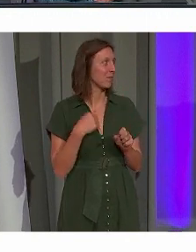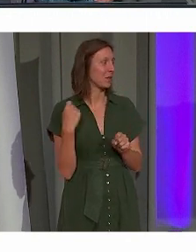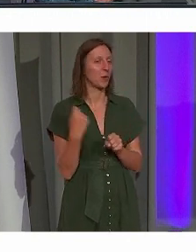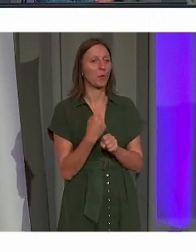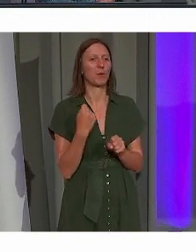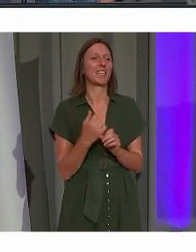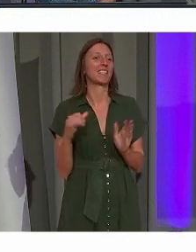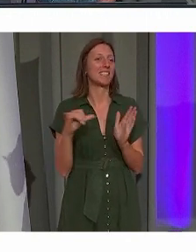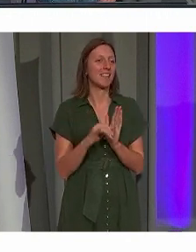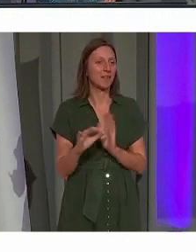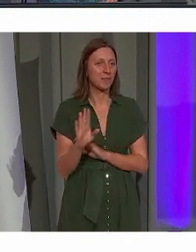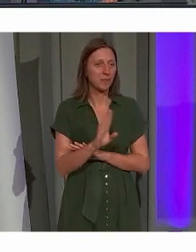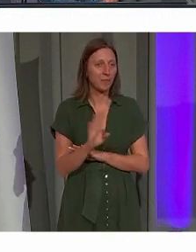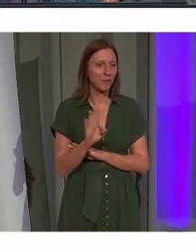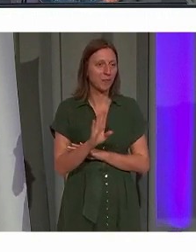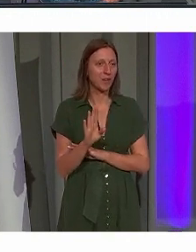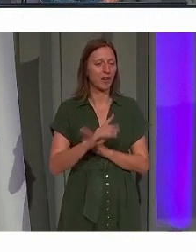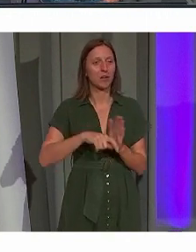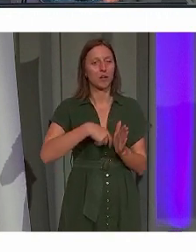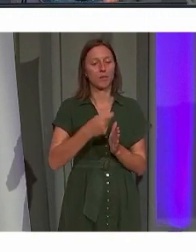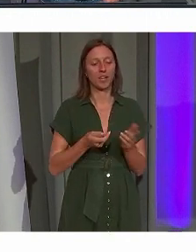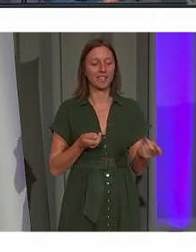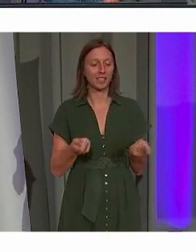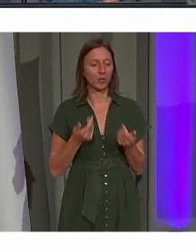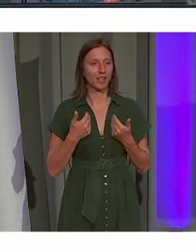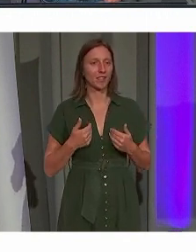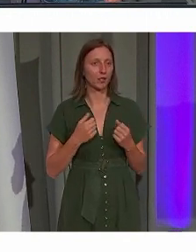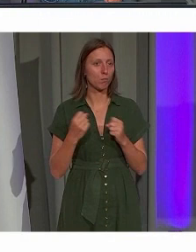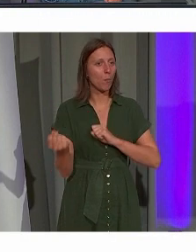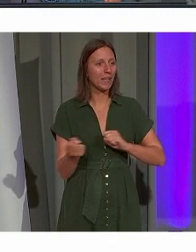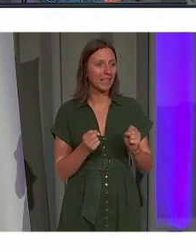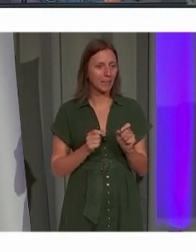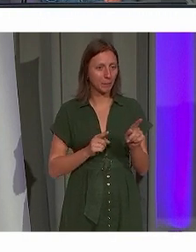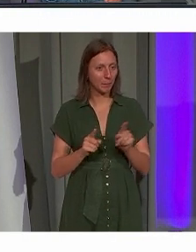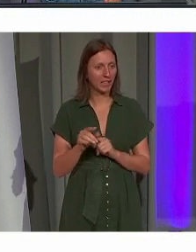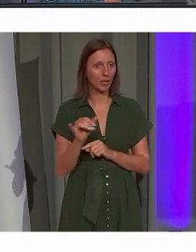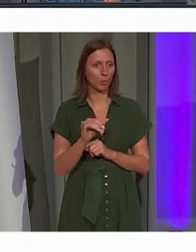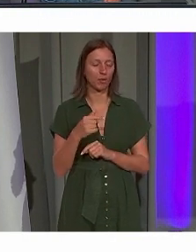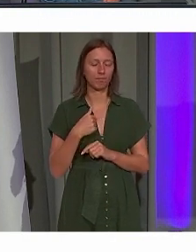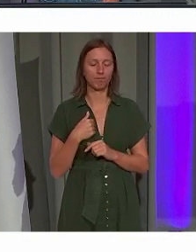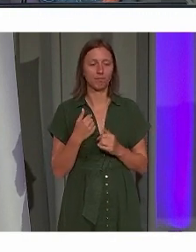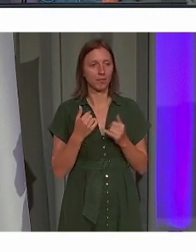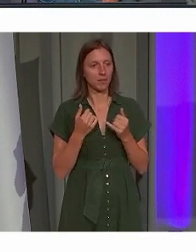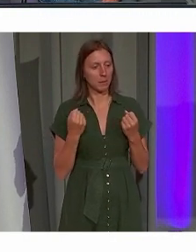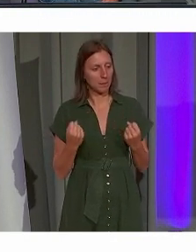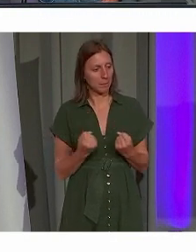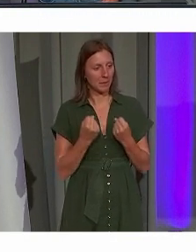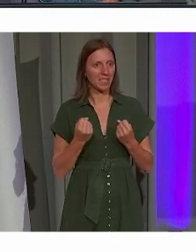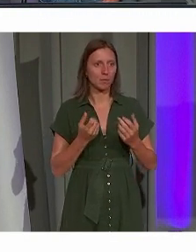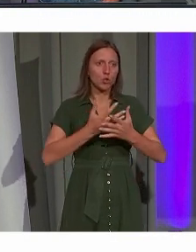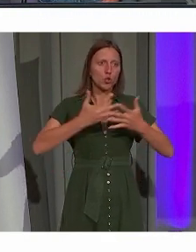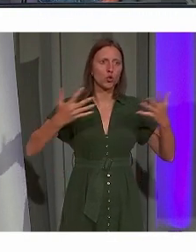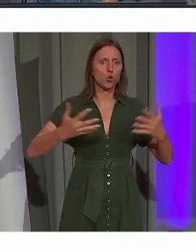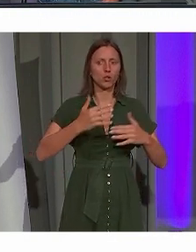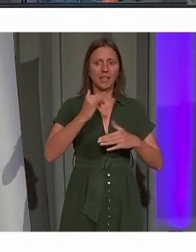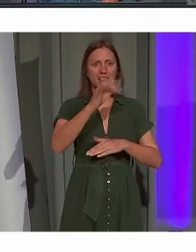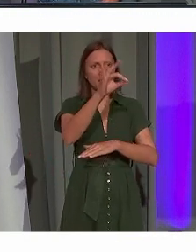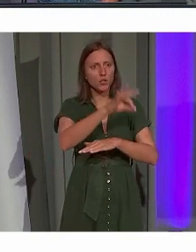end. I work for the City Council of Bruges. I work for